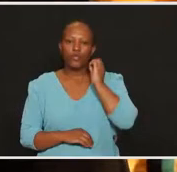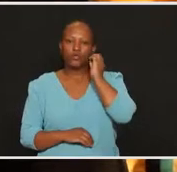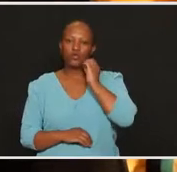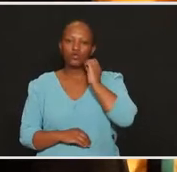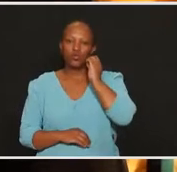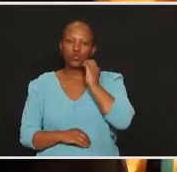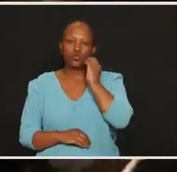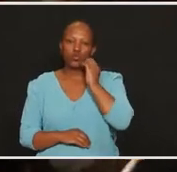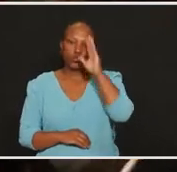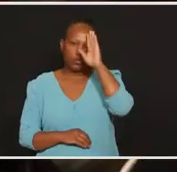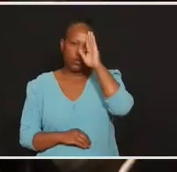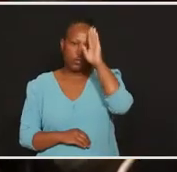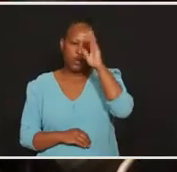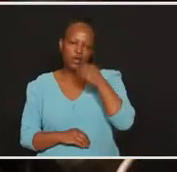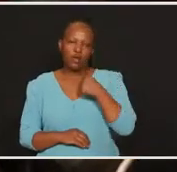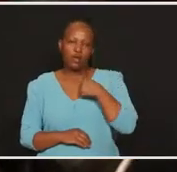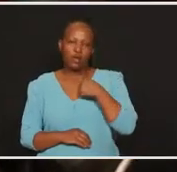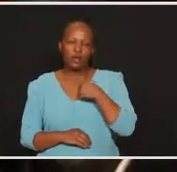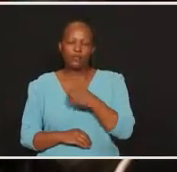um